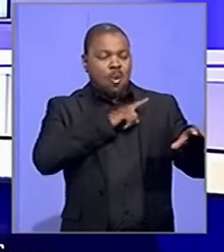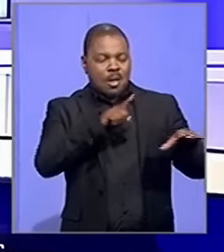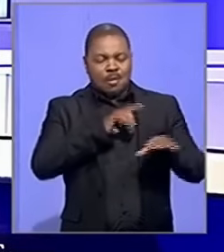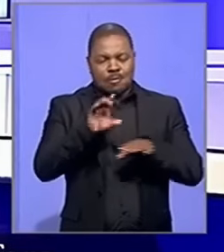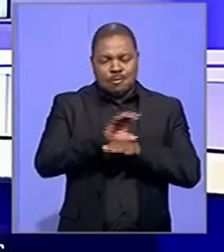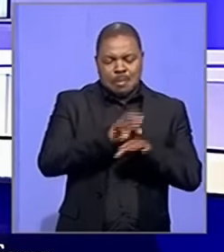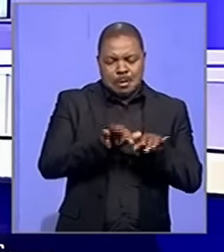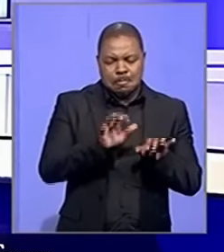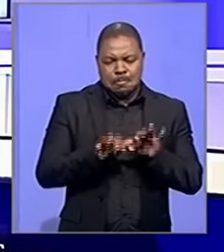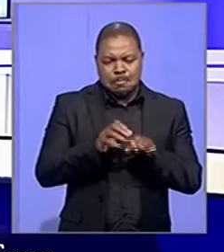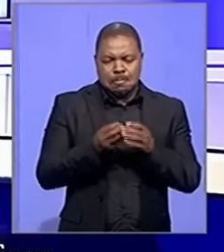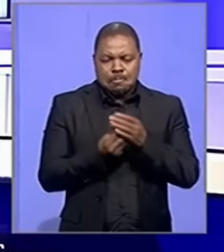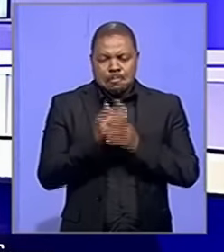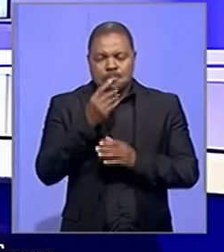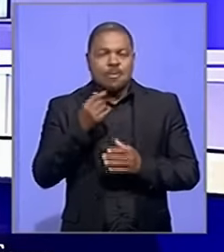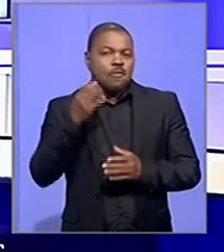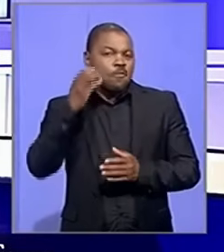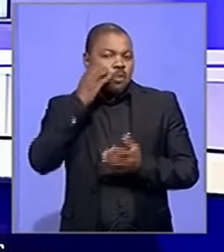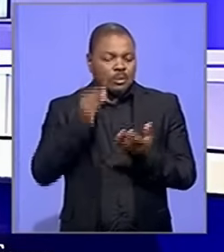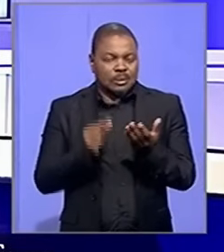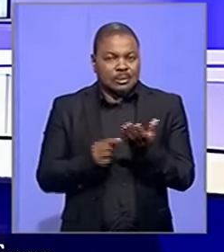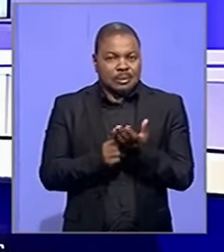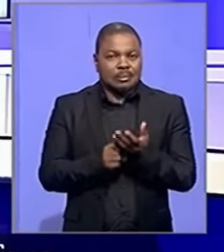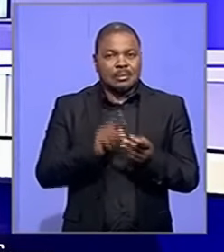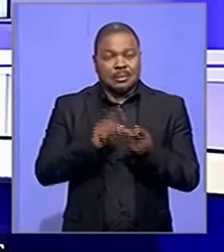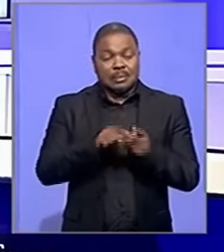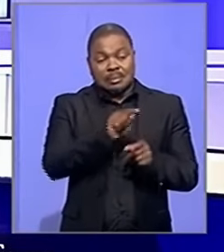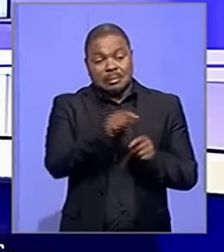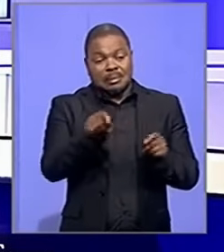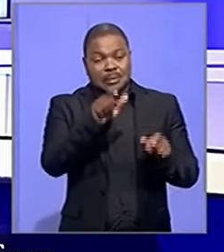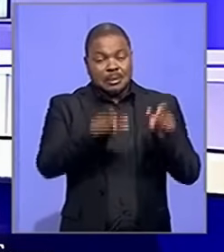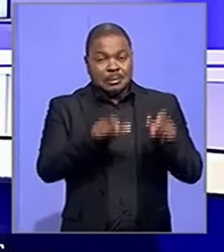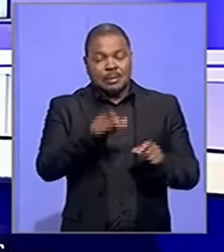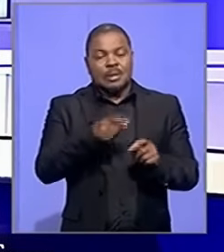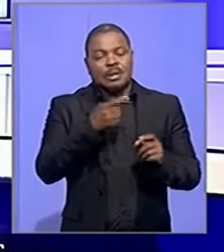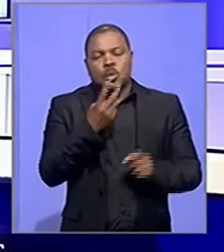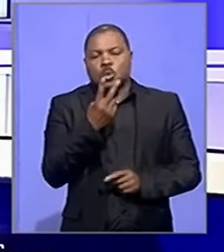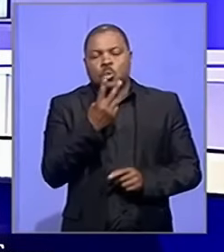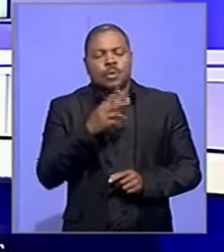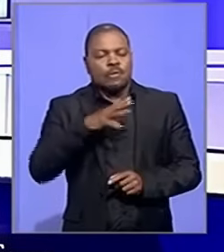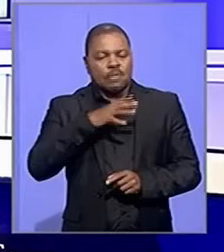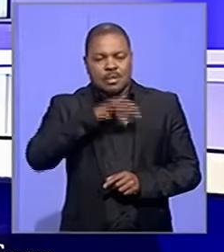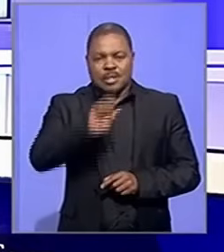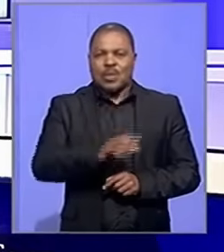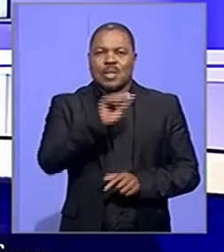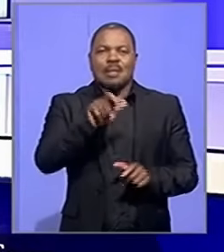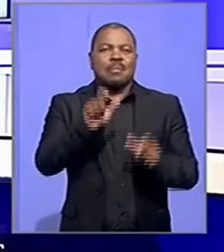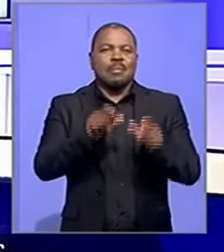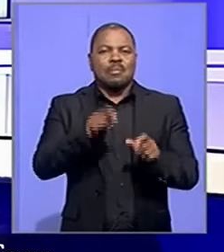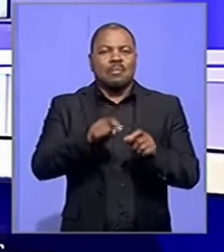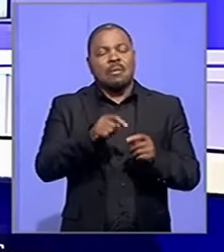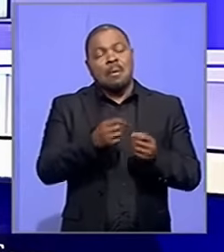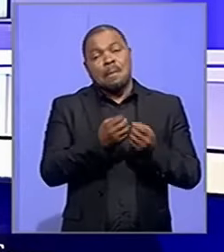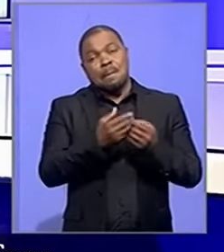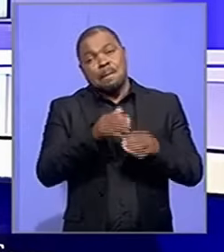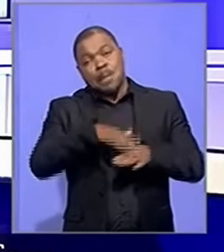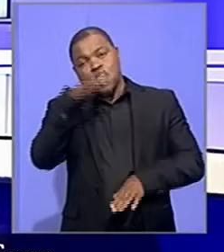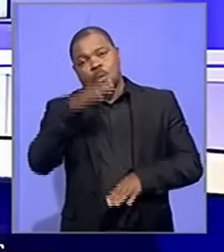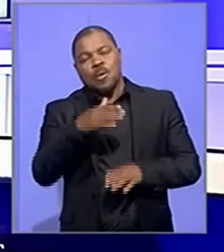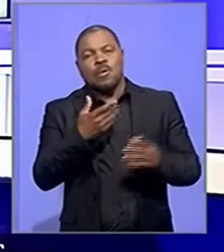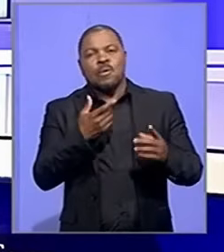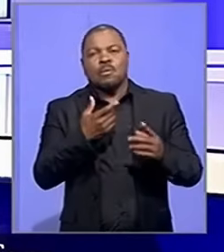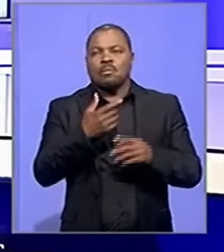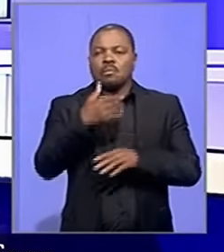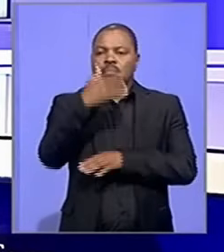šomišwa go tšweletša tšona di-sim card tšeo. Go bagonlela bao ba babedi fela ke bona ile go badudi ba naga ya Afrika Borwa mo le ba bangwe ba